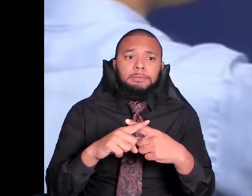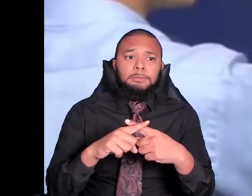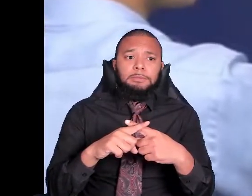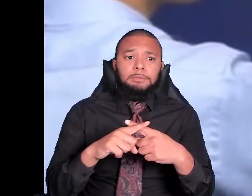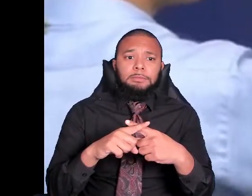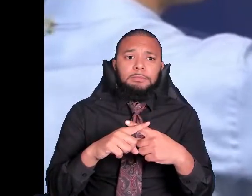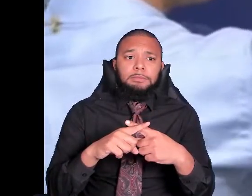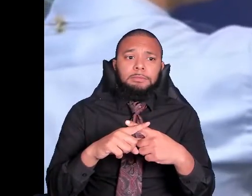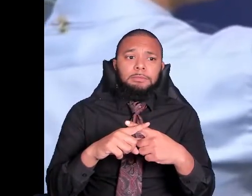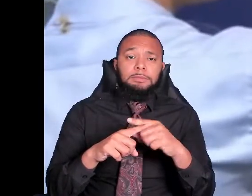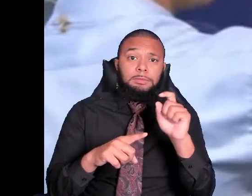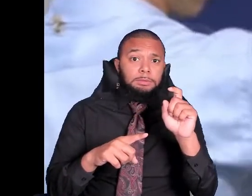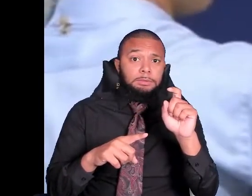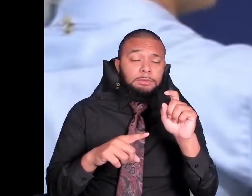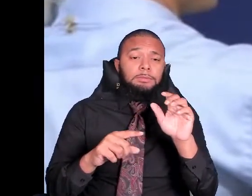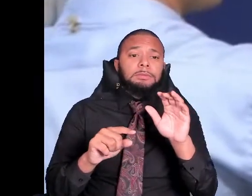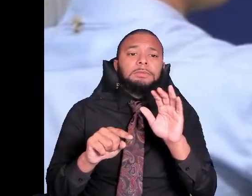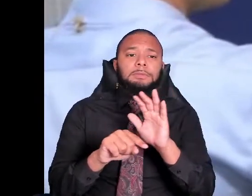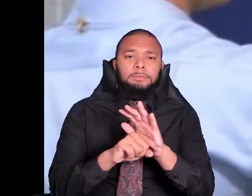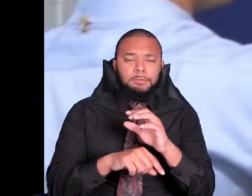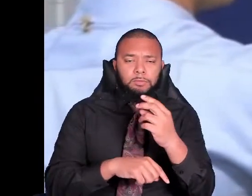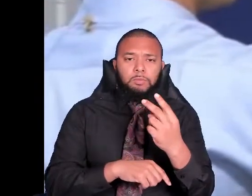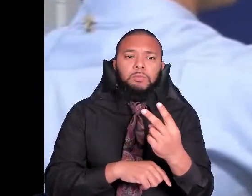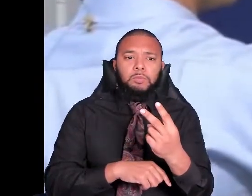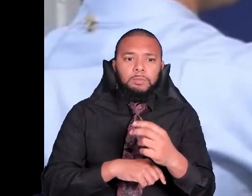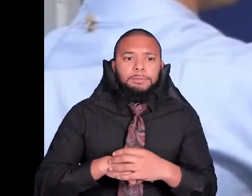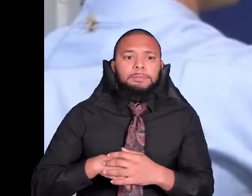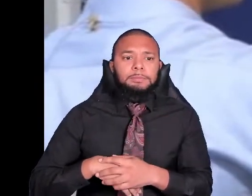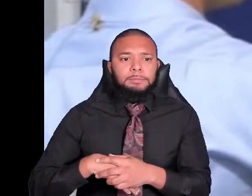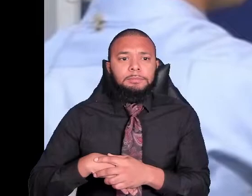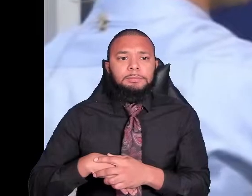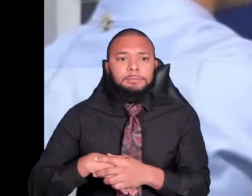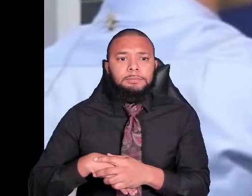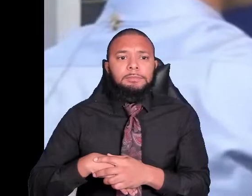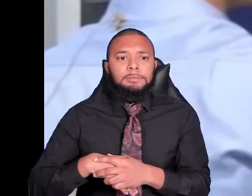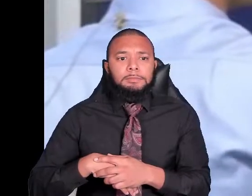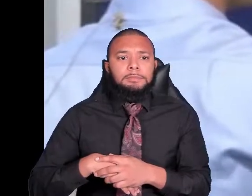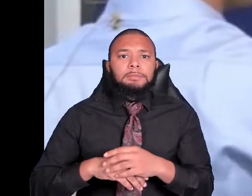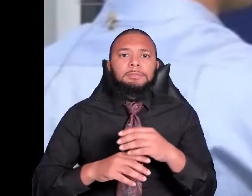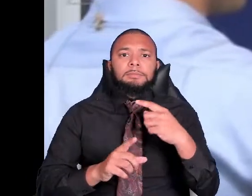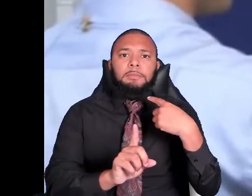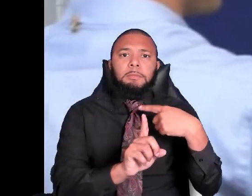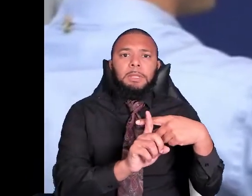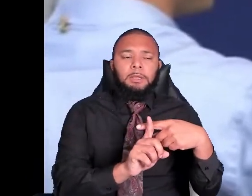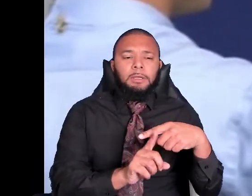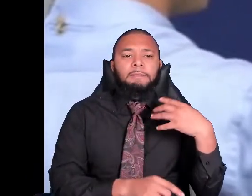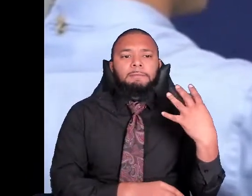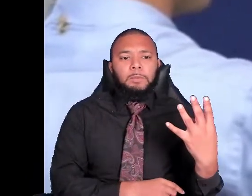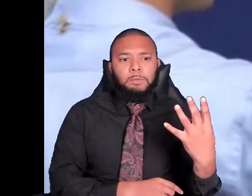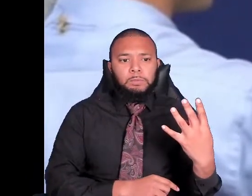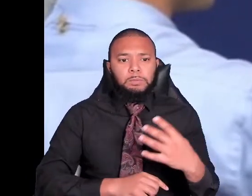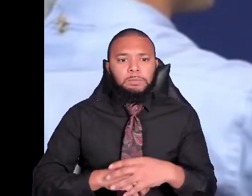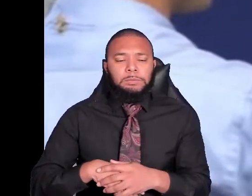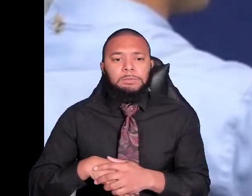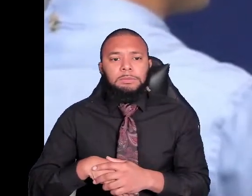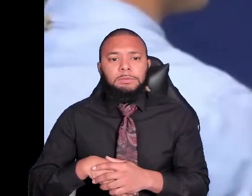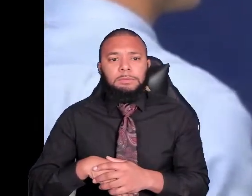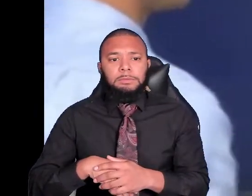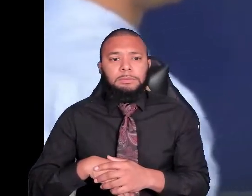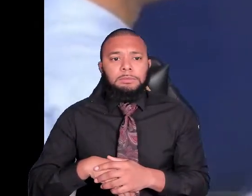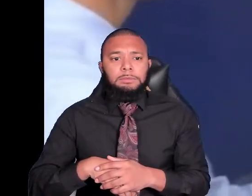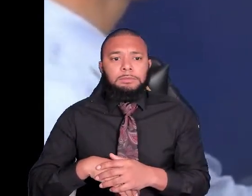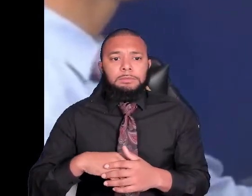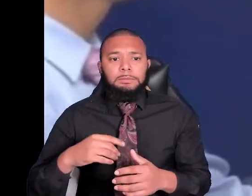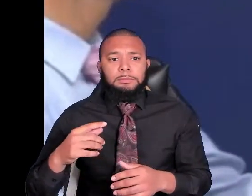times, was the x coordinate? Negative 2 plus 4. 0 is less than or